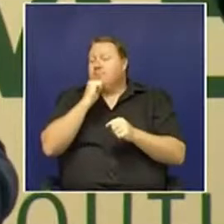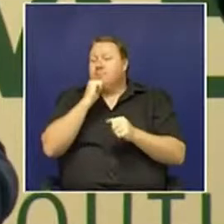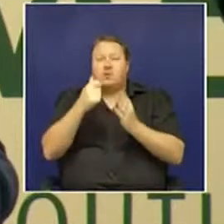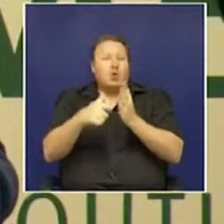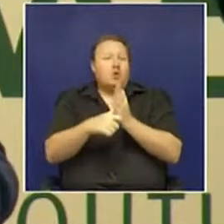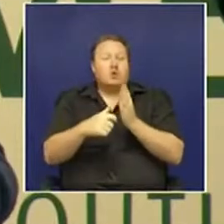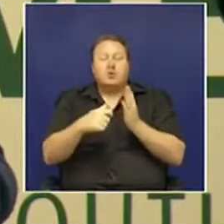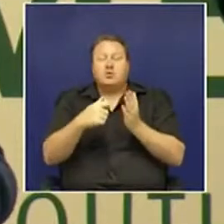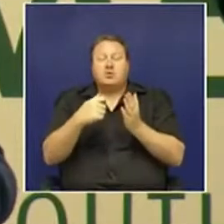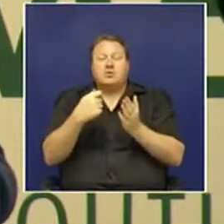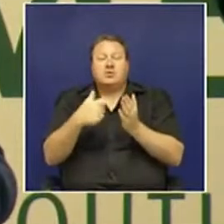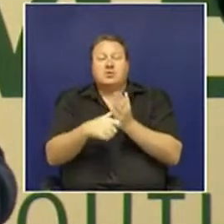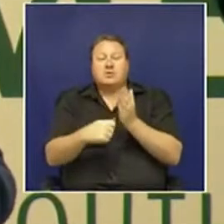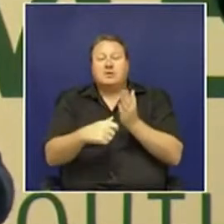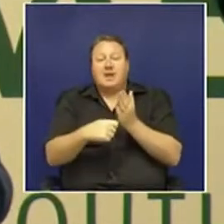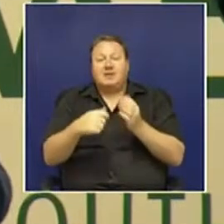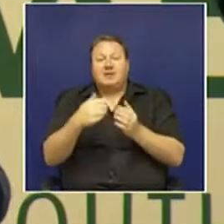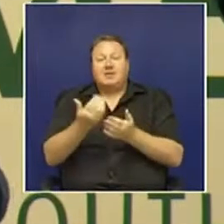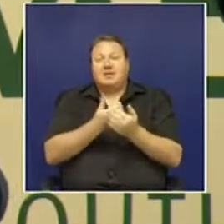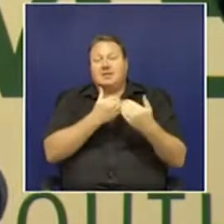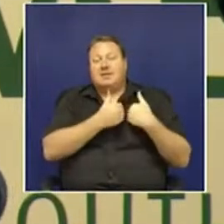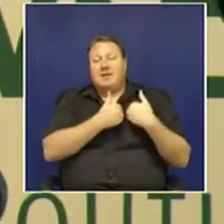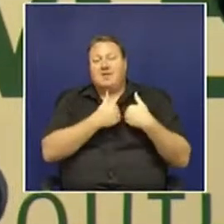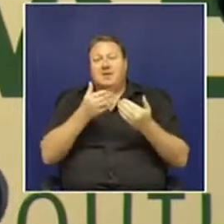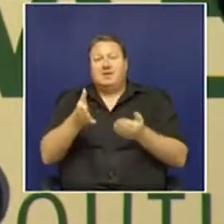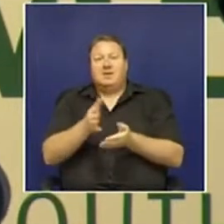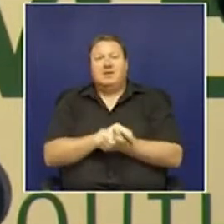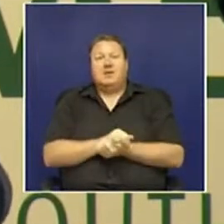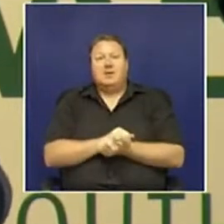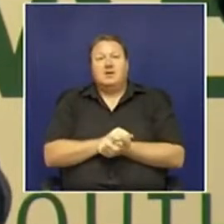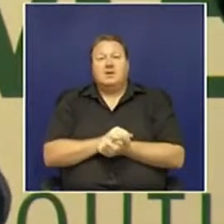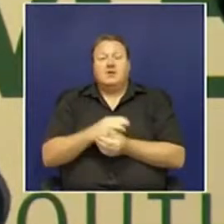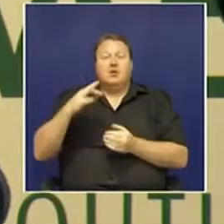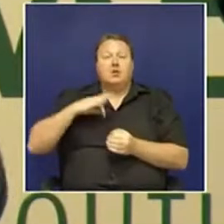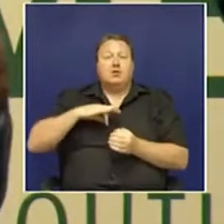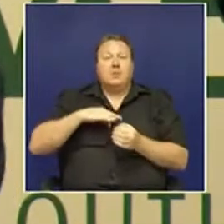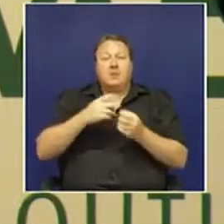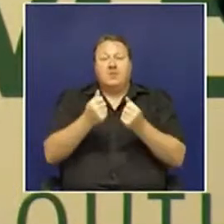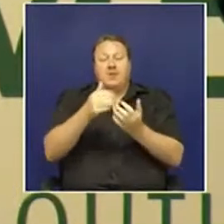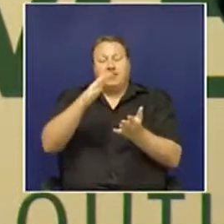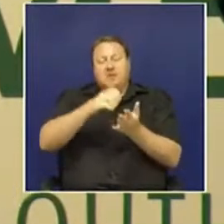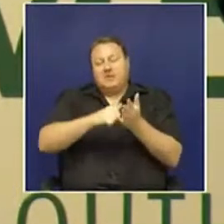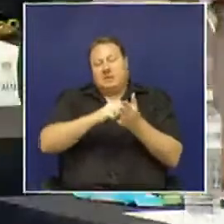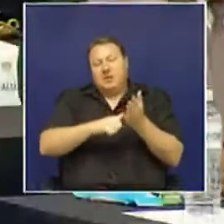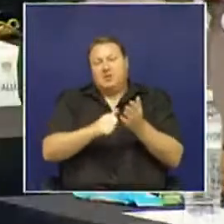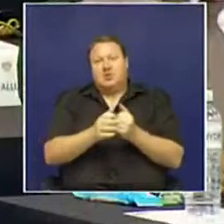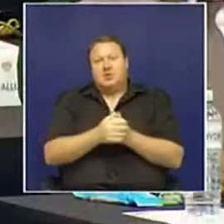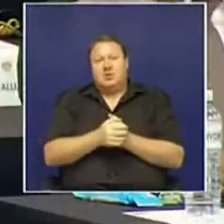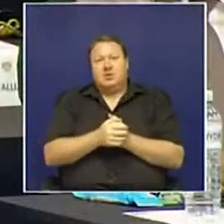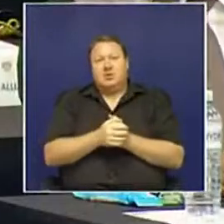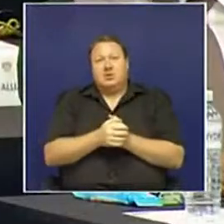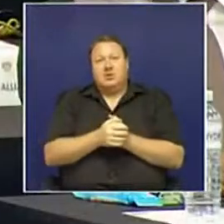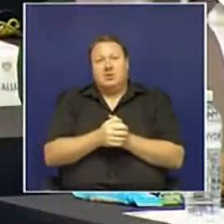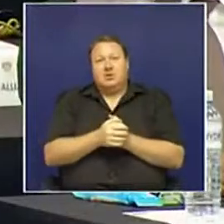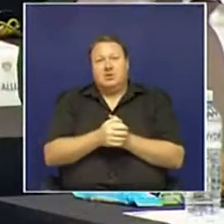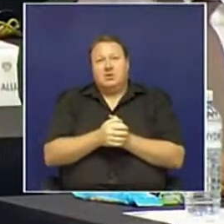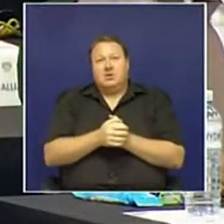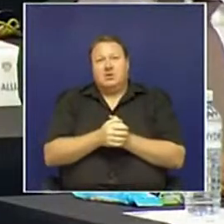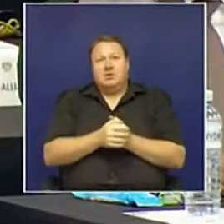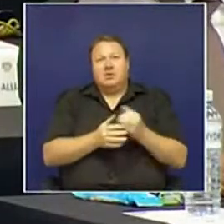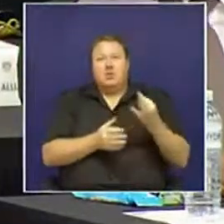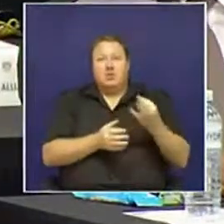The limit to retirement fund deductions be raised from 350,000 to